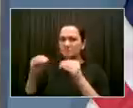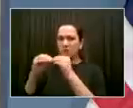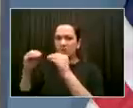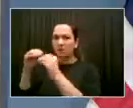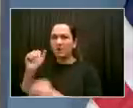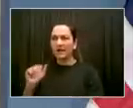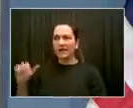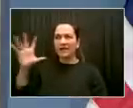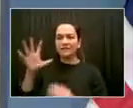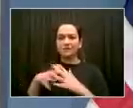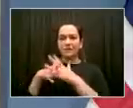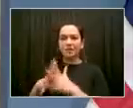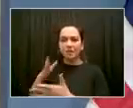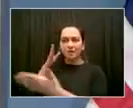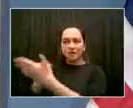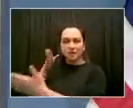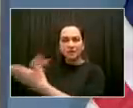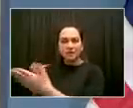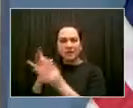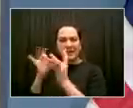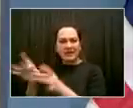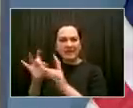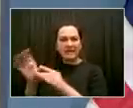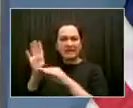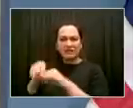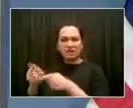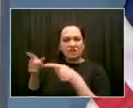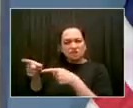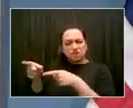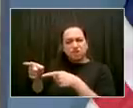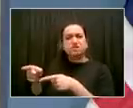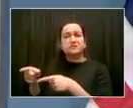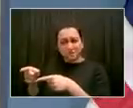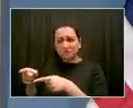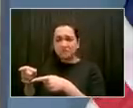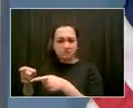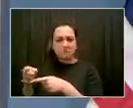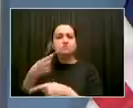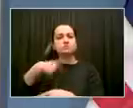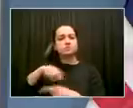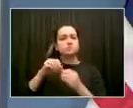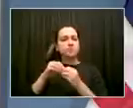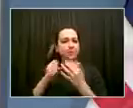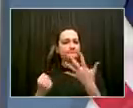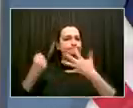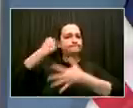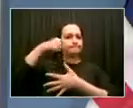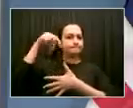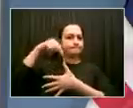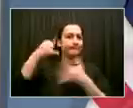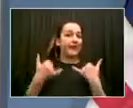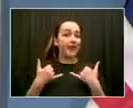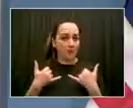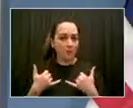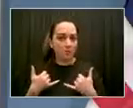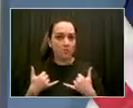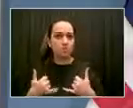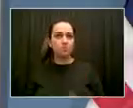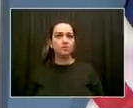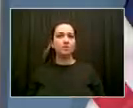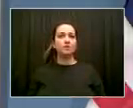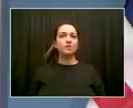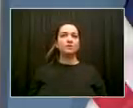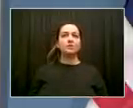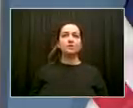the mayor mention technology. When you think back a year or so ago, we had a different topic going on about hate crimes, and we had a rise